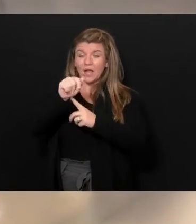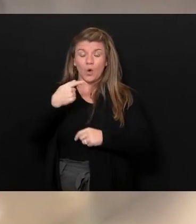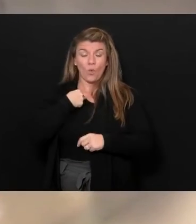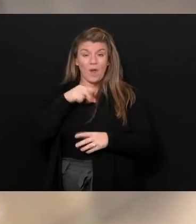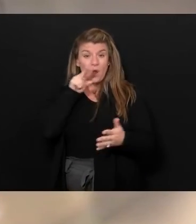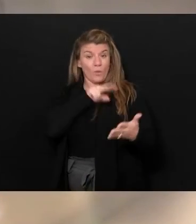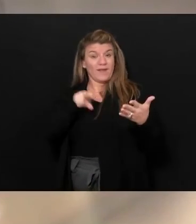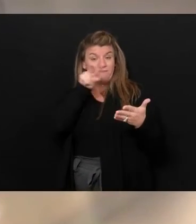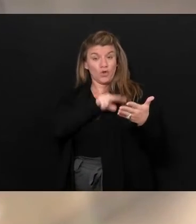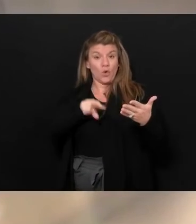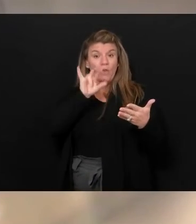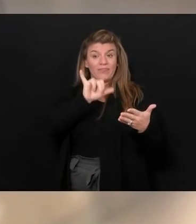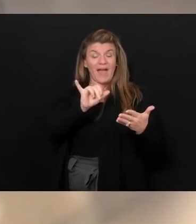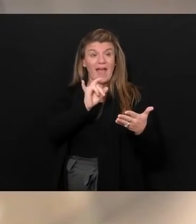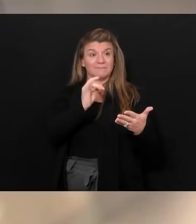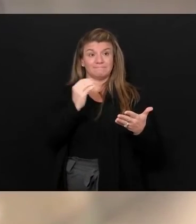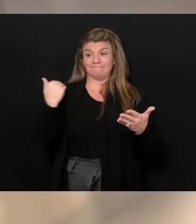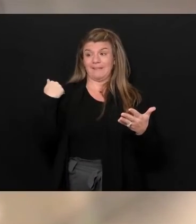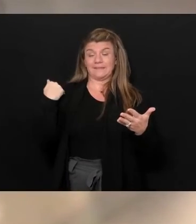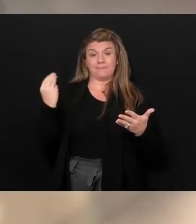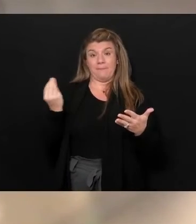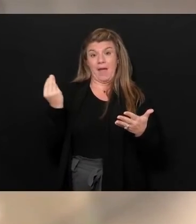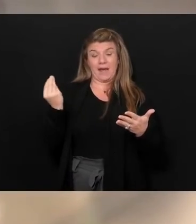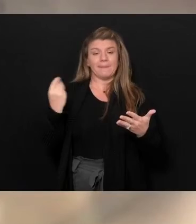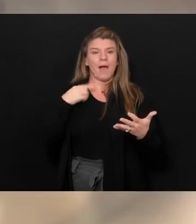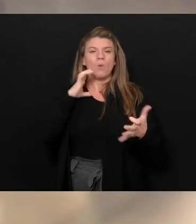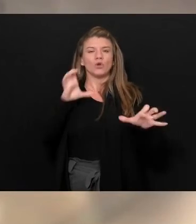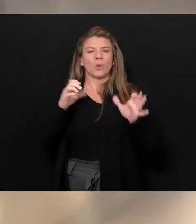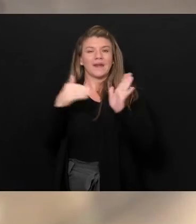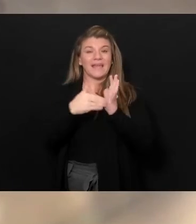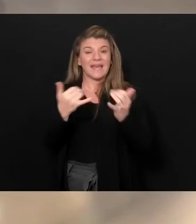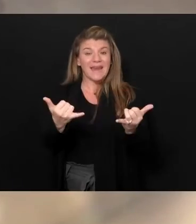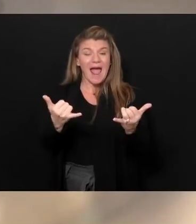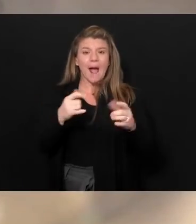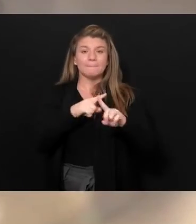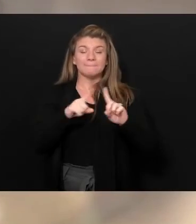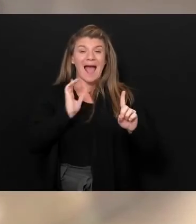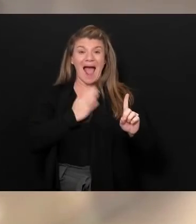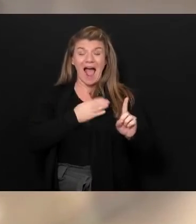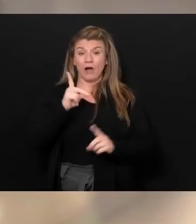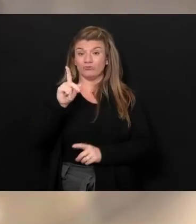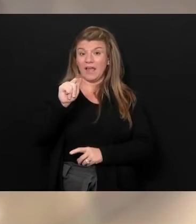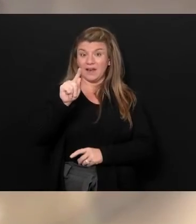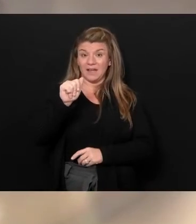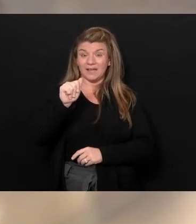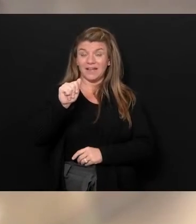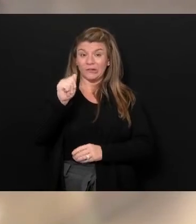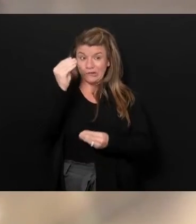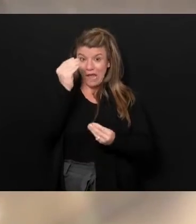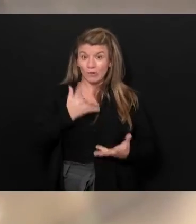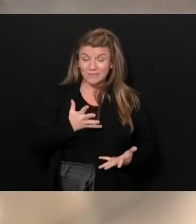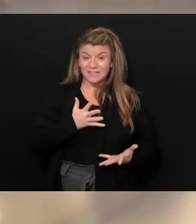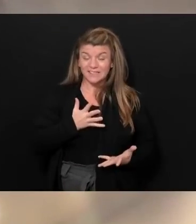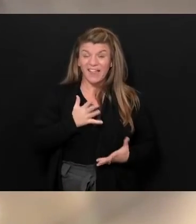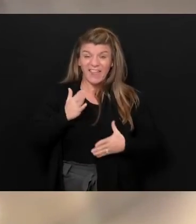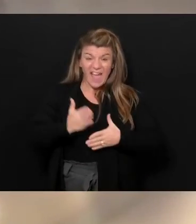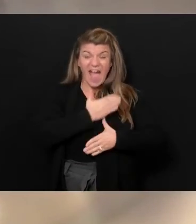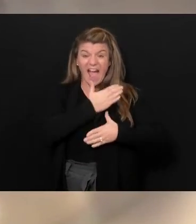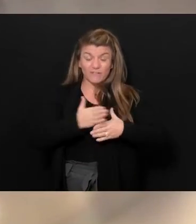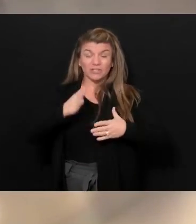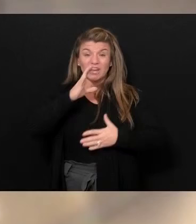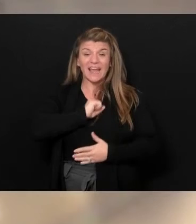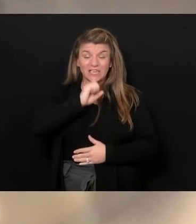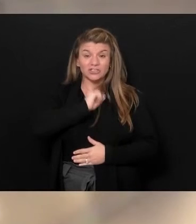this with you last press conference, but I'll do it again quickly. As we look at our own data, the average age of somebody, and the governor just